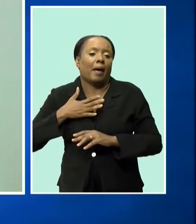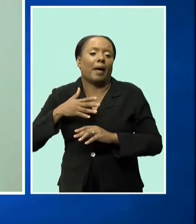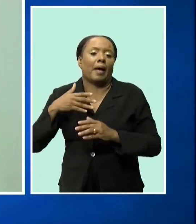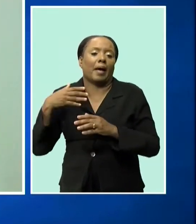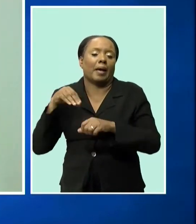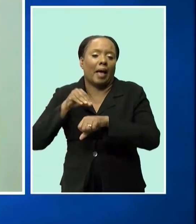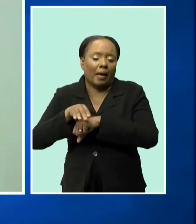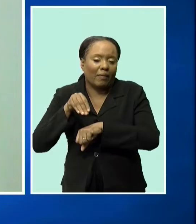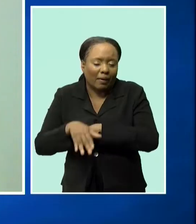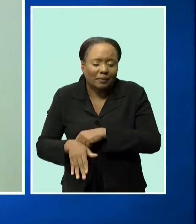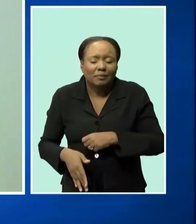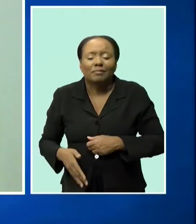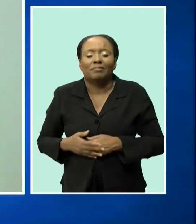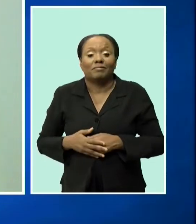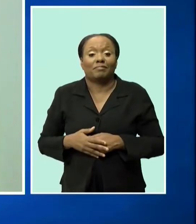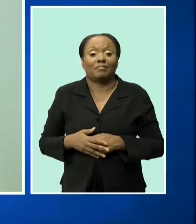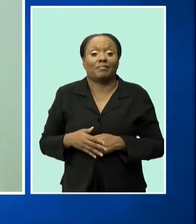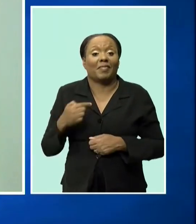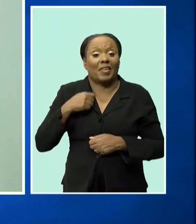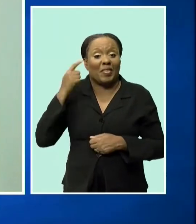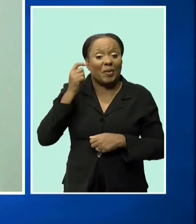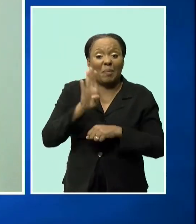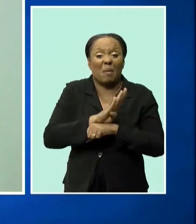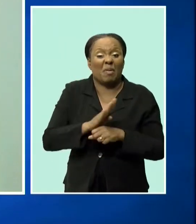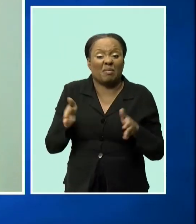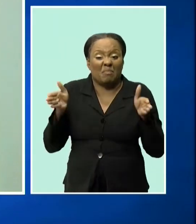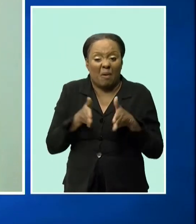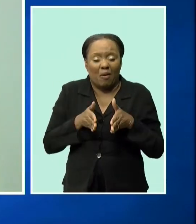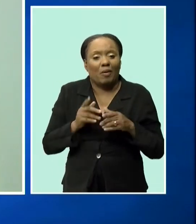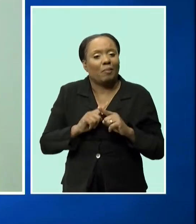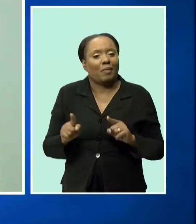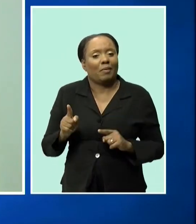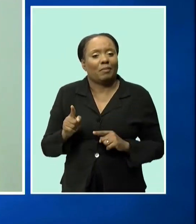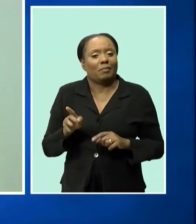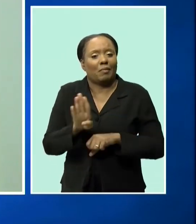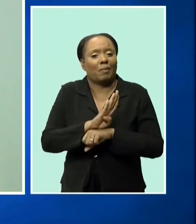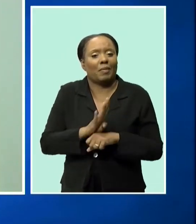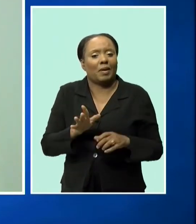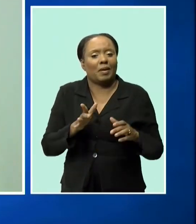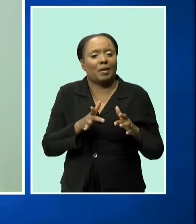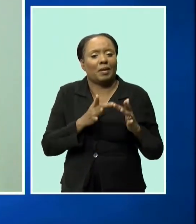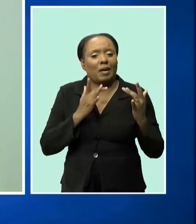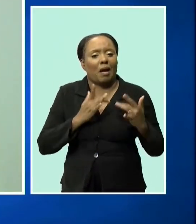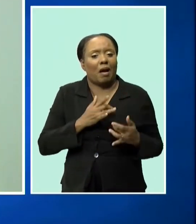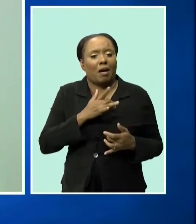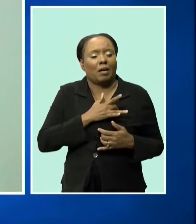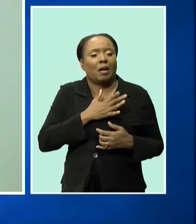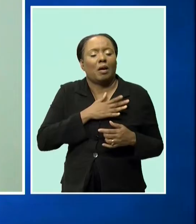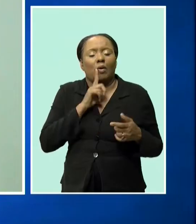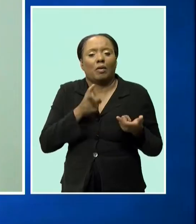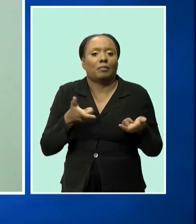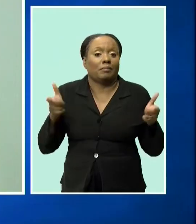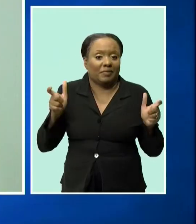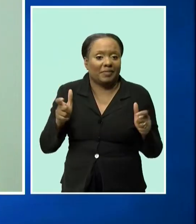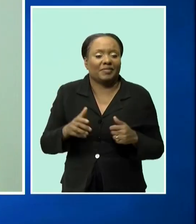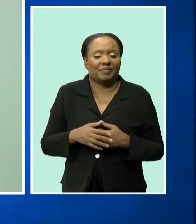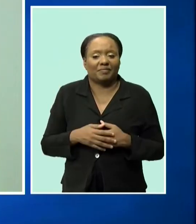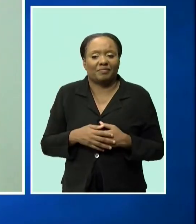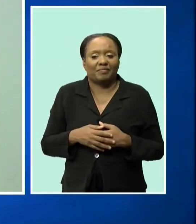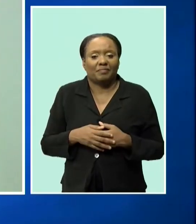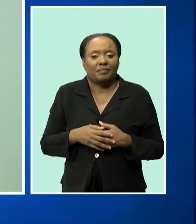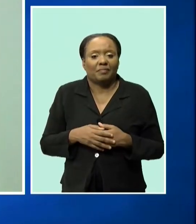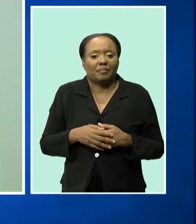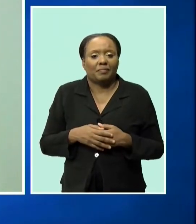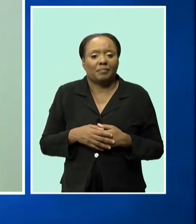very, very small in geographic size, but clearly very big in heart, it really speaks to the testament of who we are as a people,